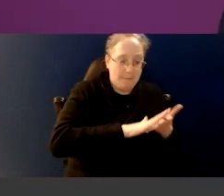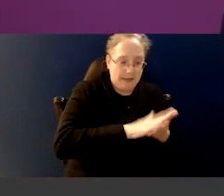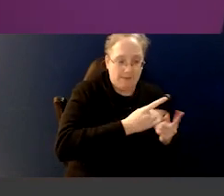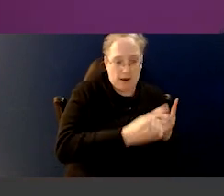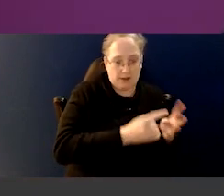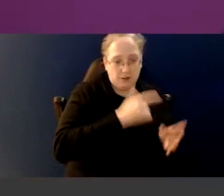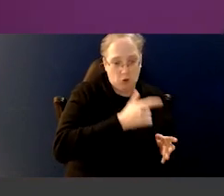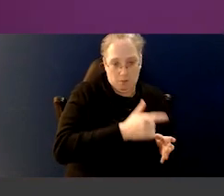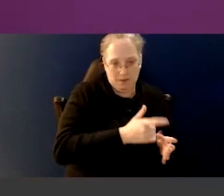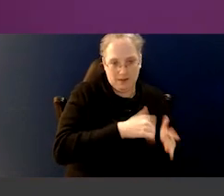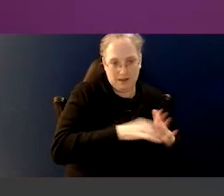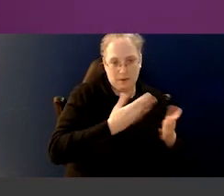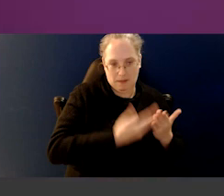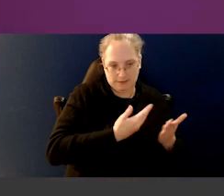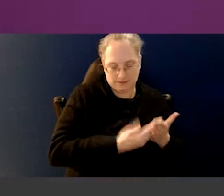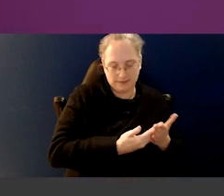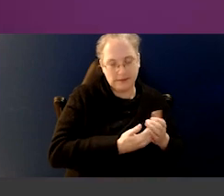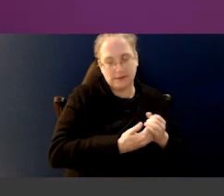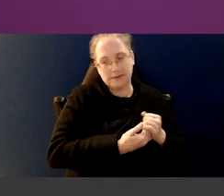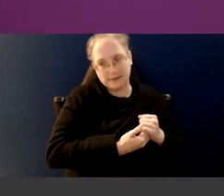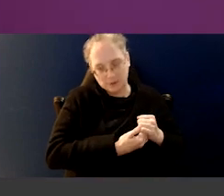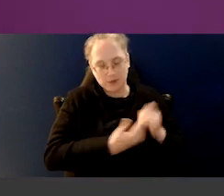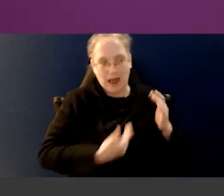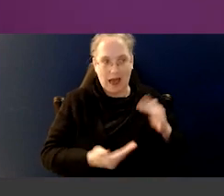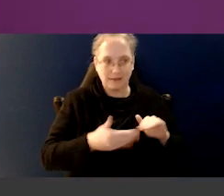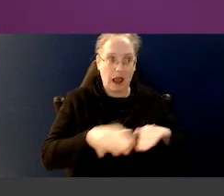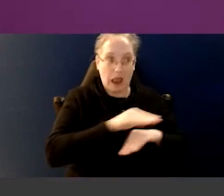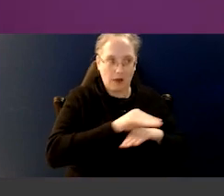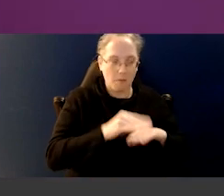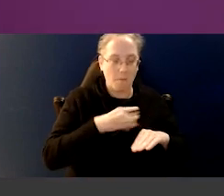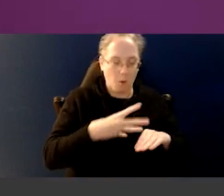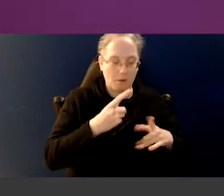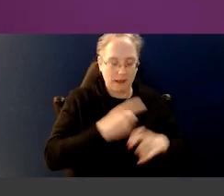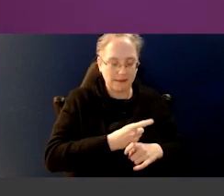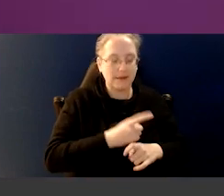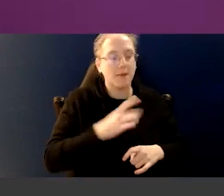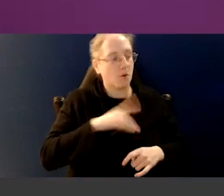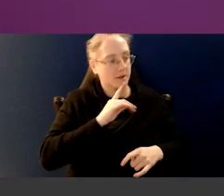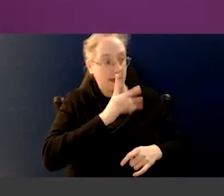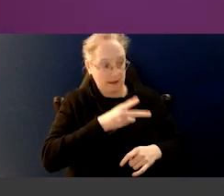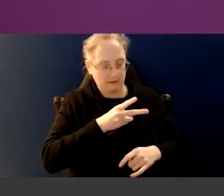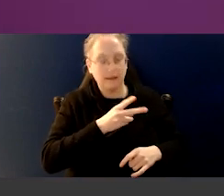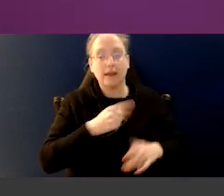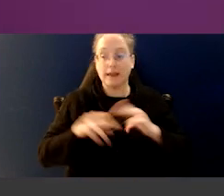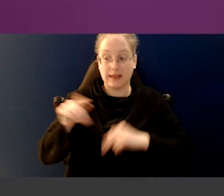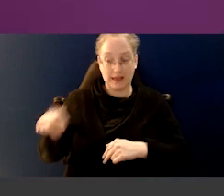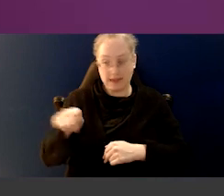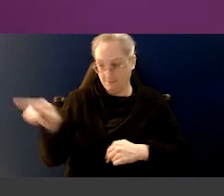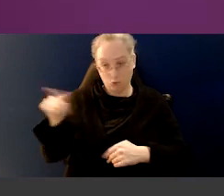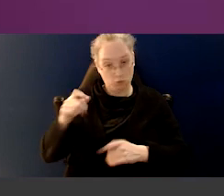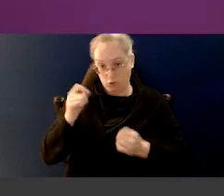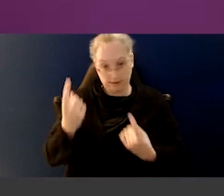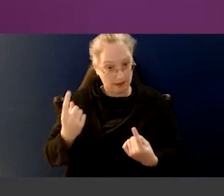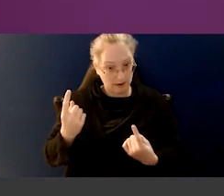complexity. But I can only reiterate what Sue says, that if someone doesn't understand or wants more information about